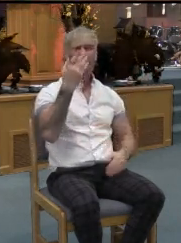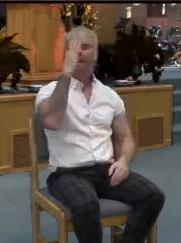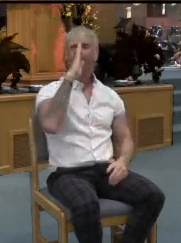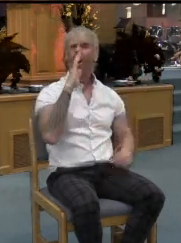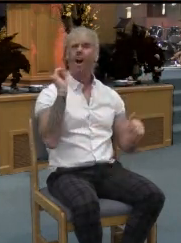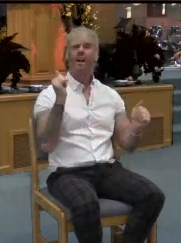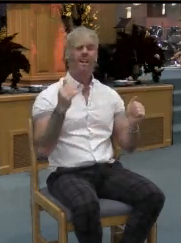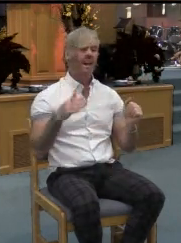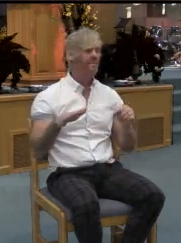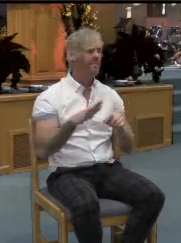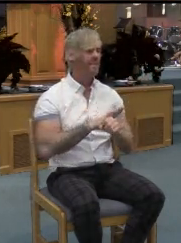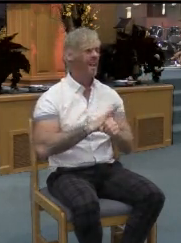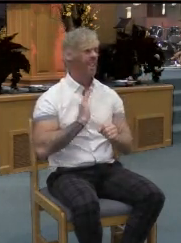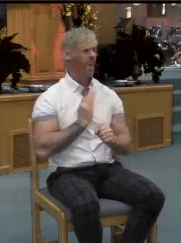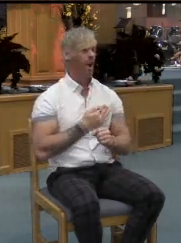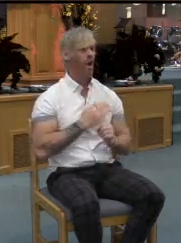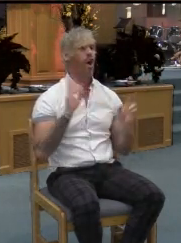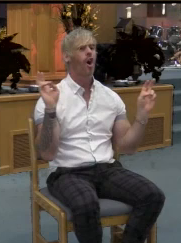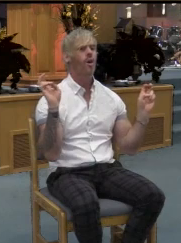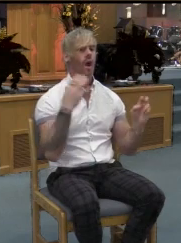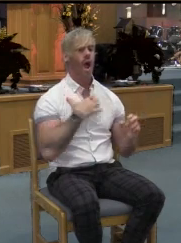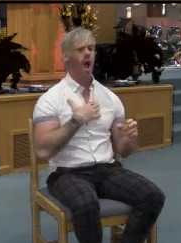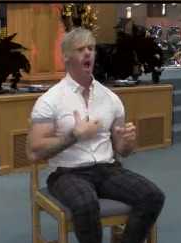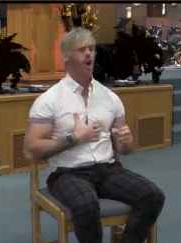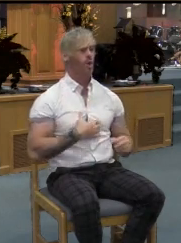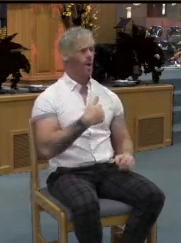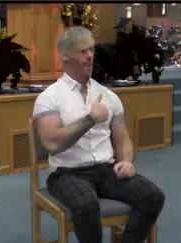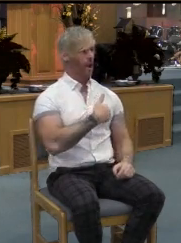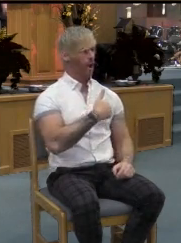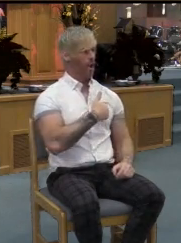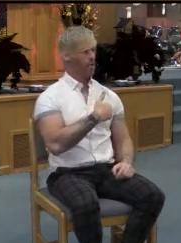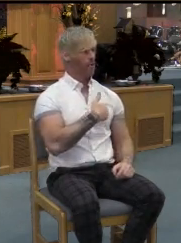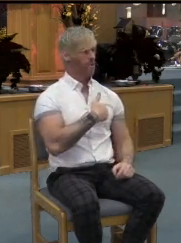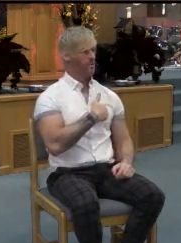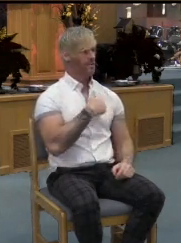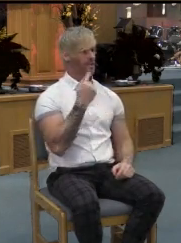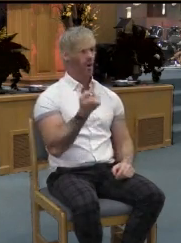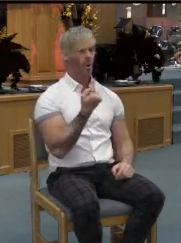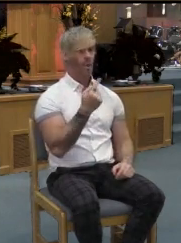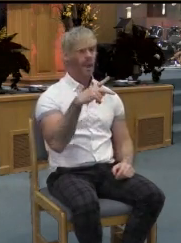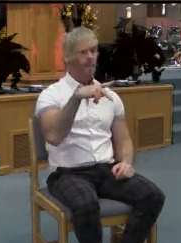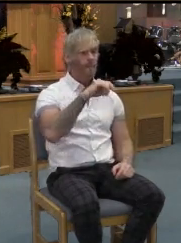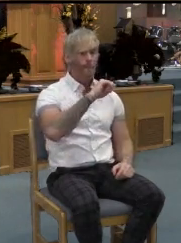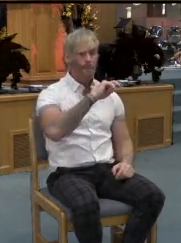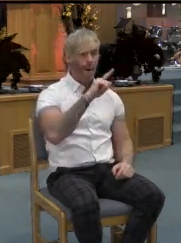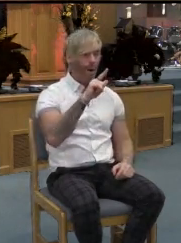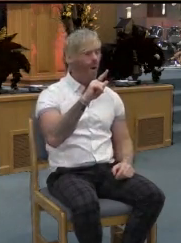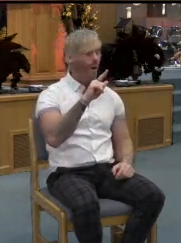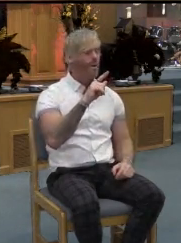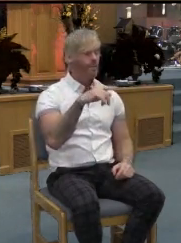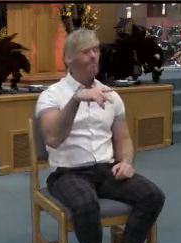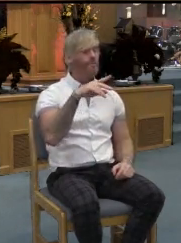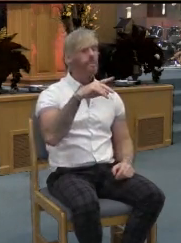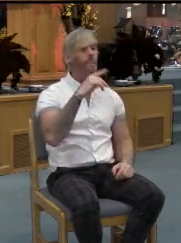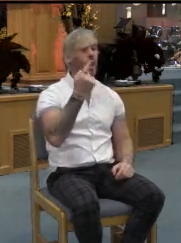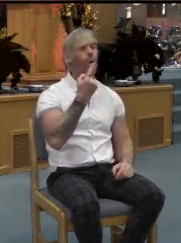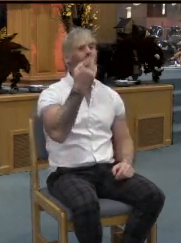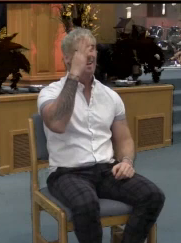fill that hunger in our heart. Only God. That's what Paul's saying in this scripture.